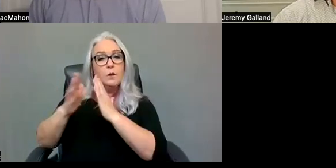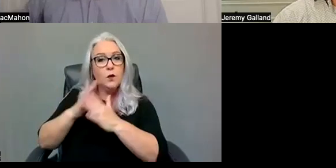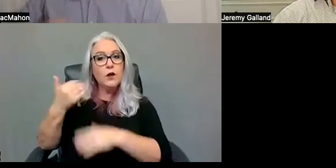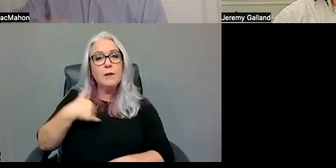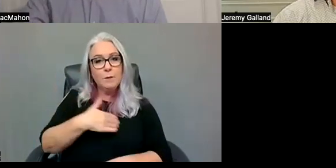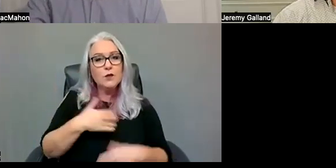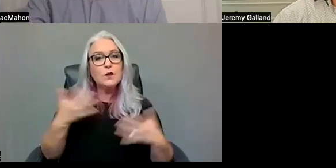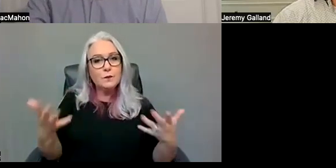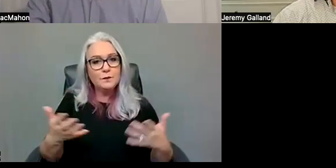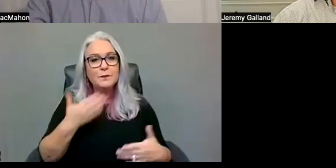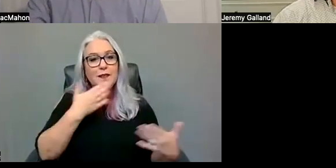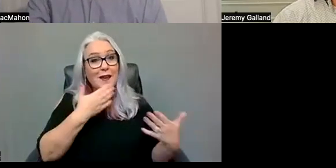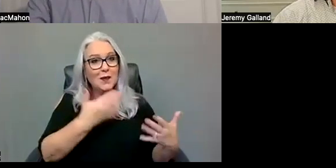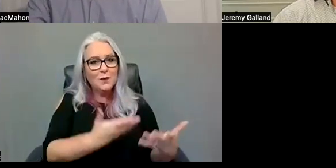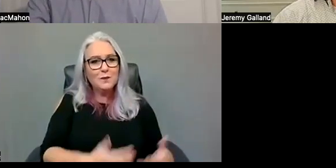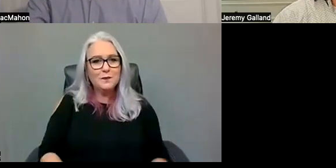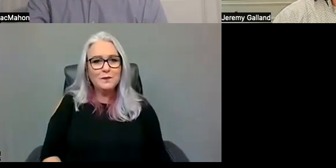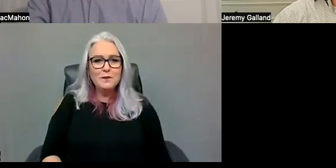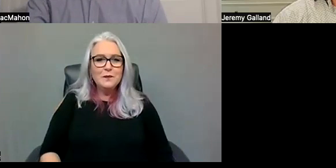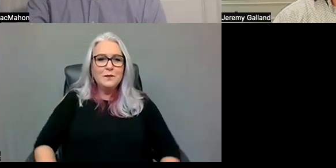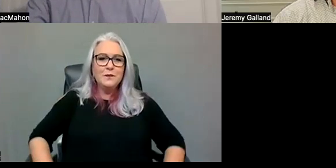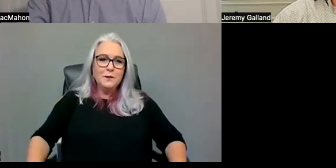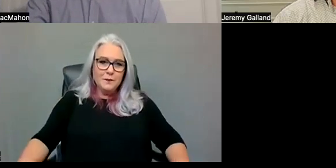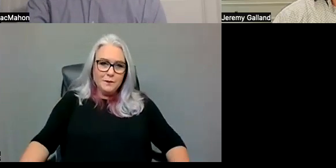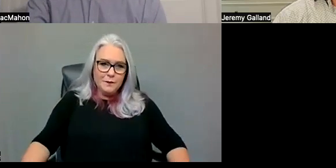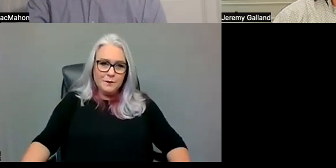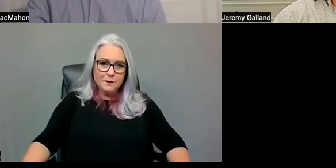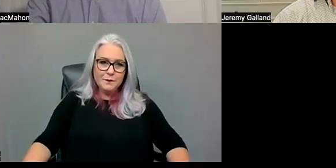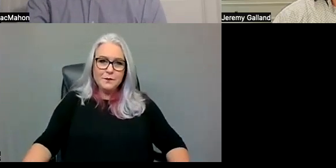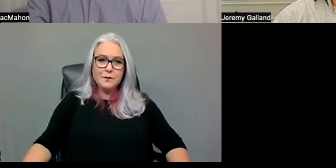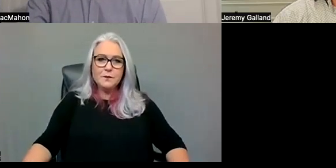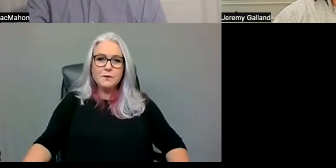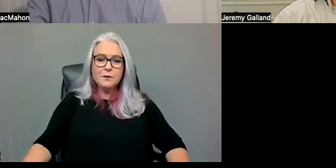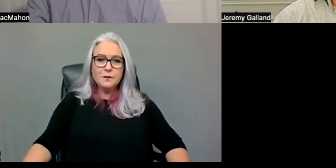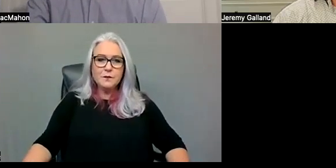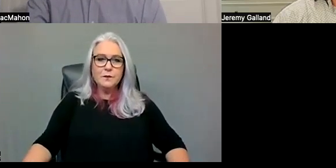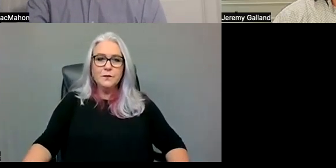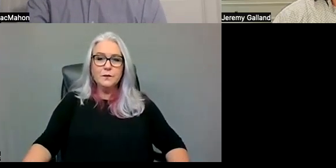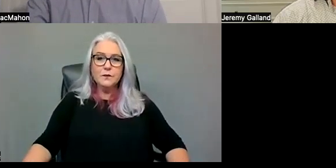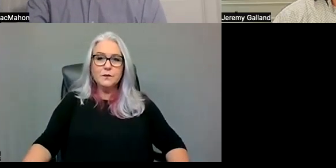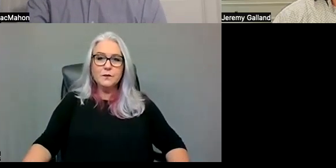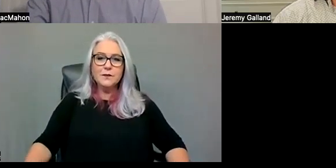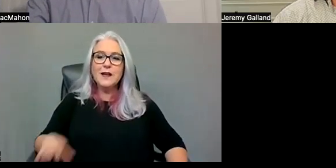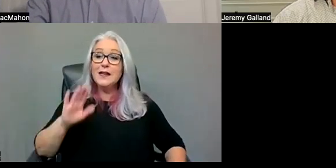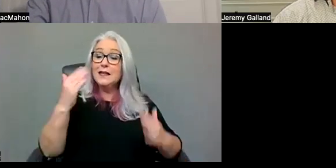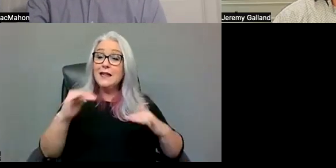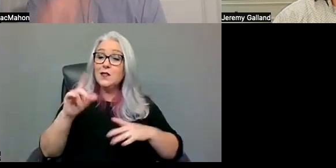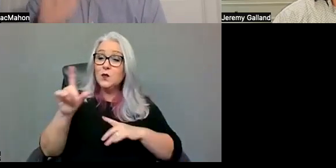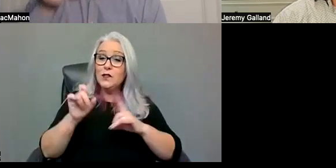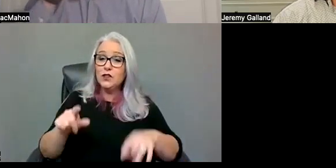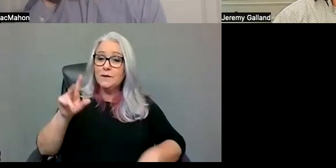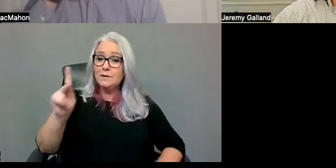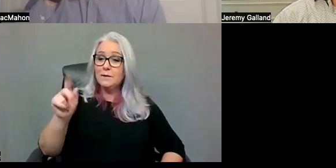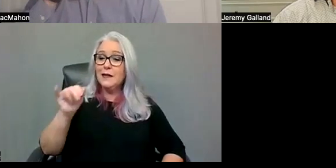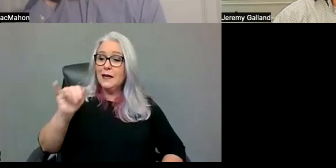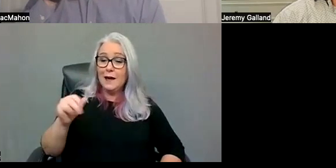Okay, thank you very much. Okay, so now we have another question, and it's going to start with you, Kai. As a